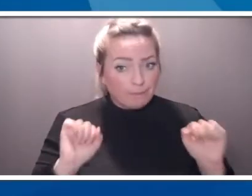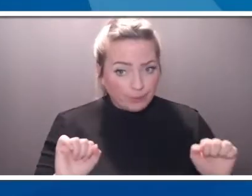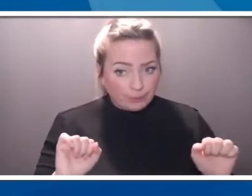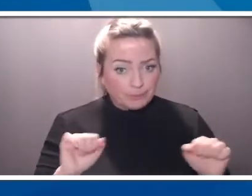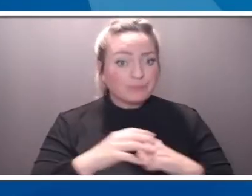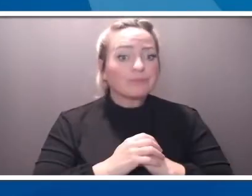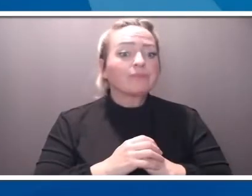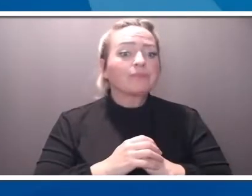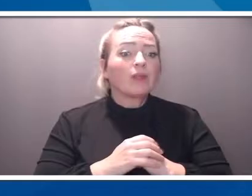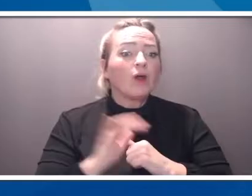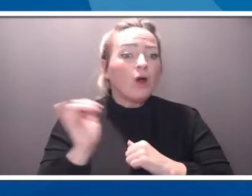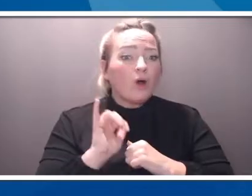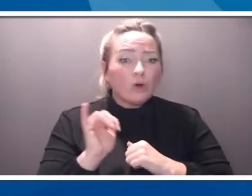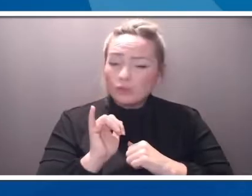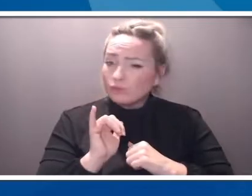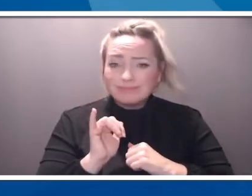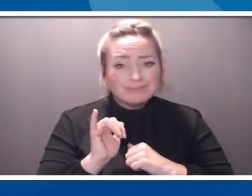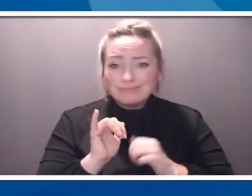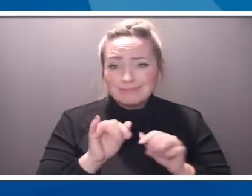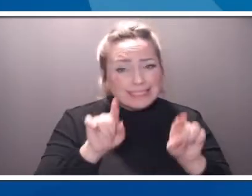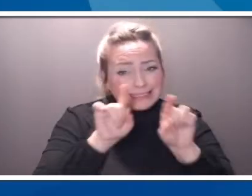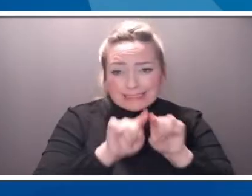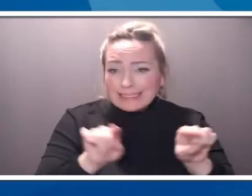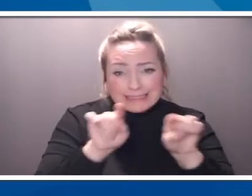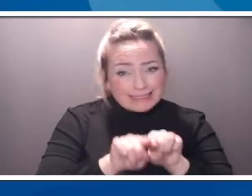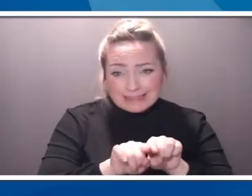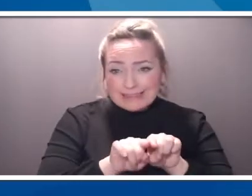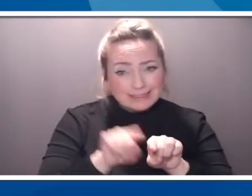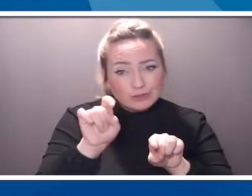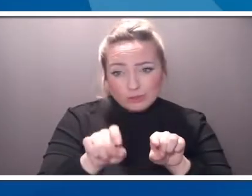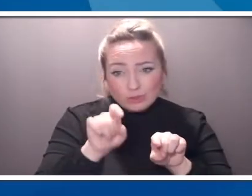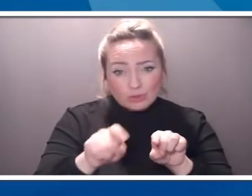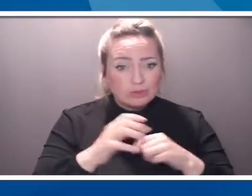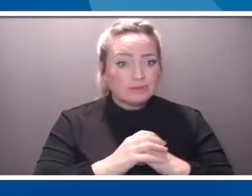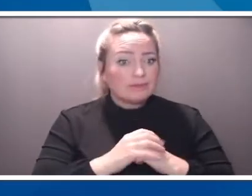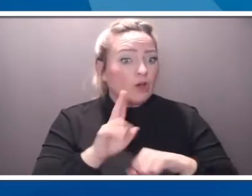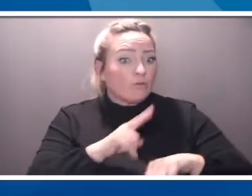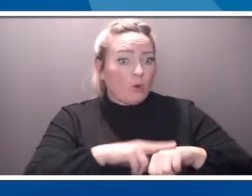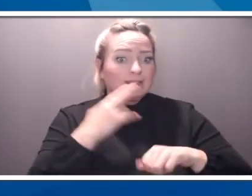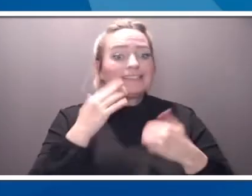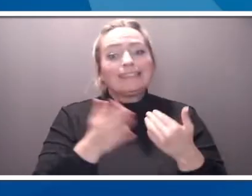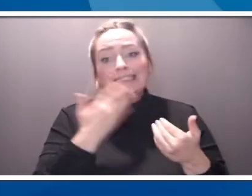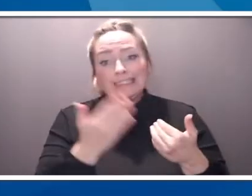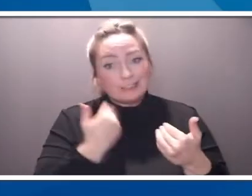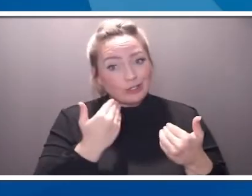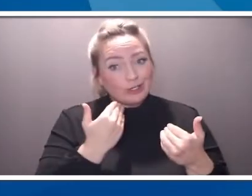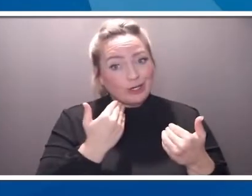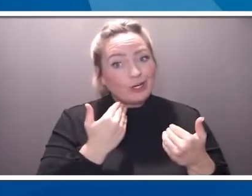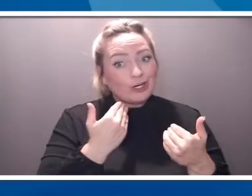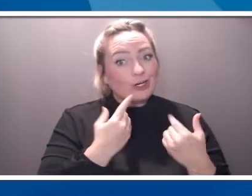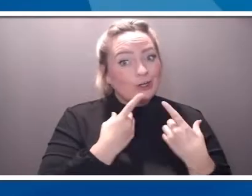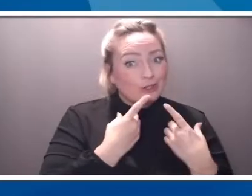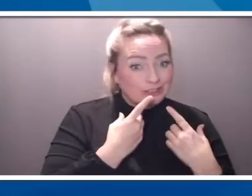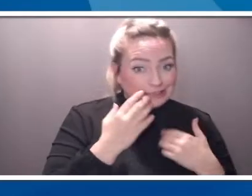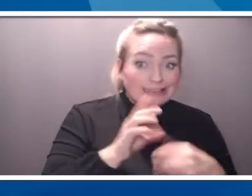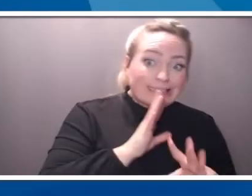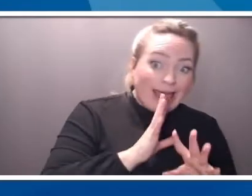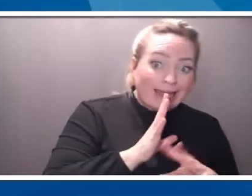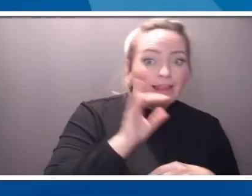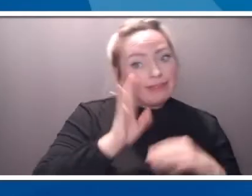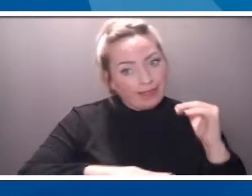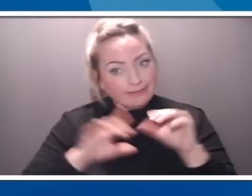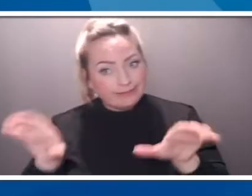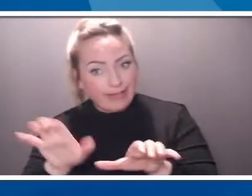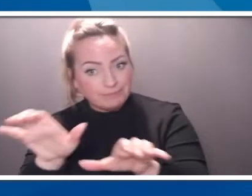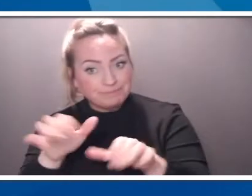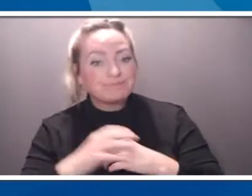objective as possible. And evaluations should also be consistent. And of course, that's easier said than